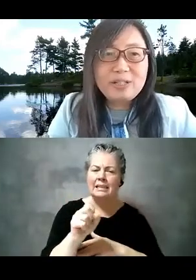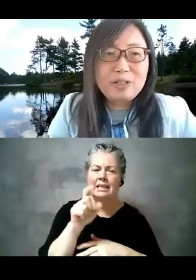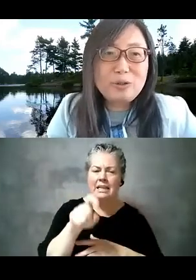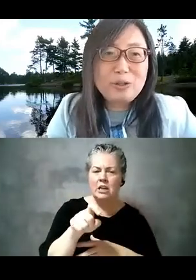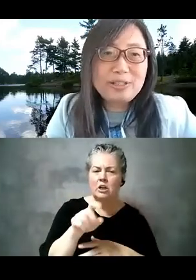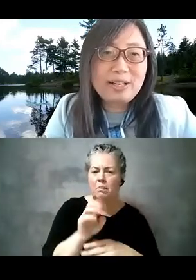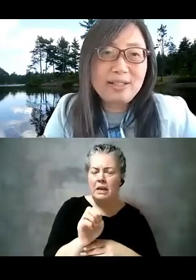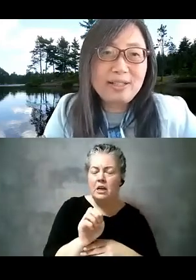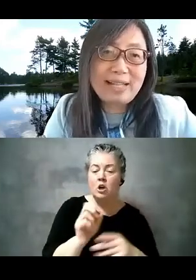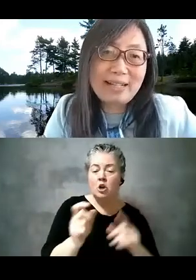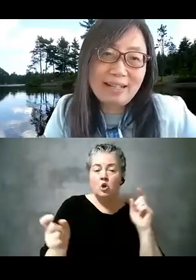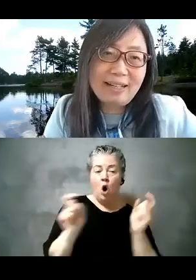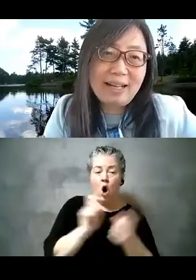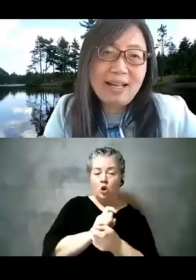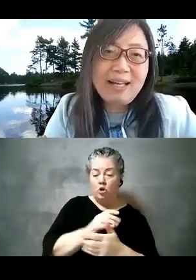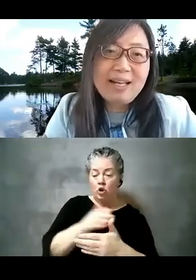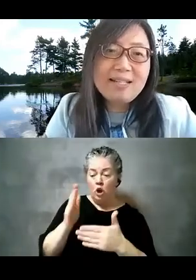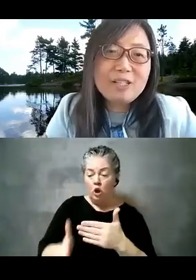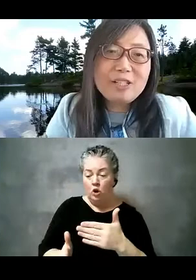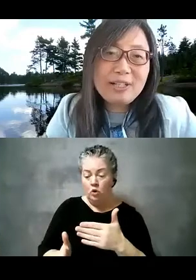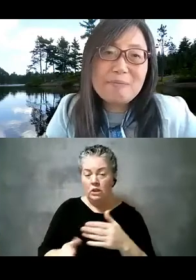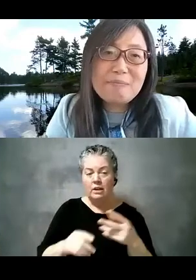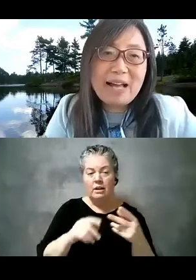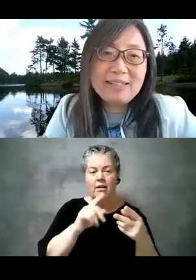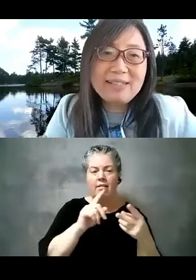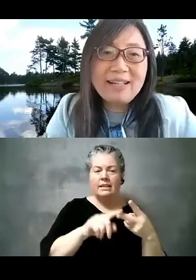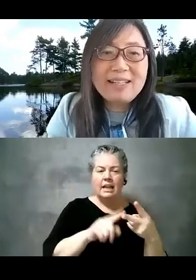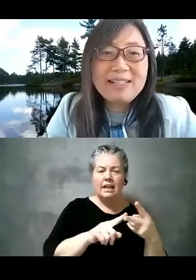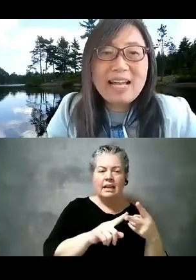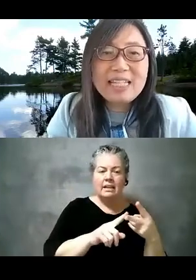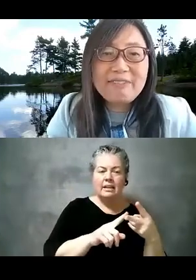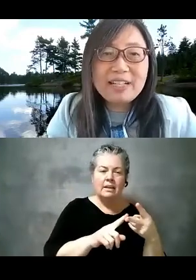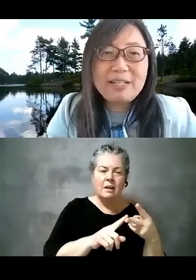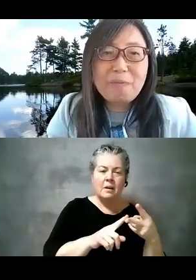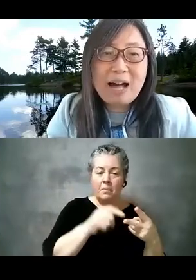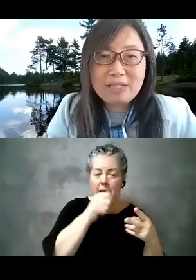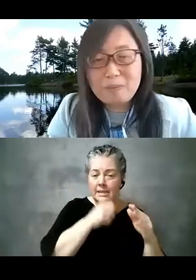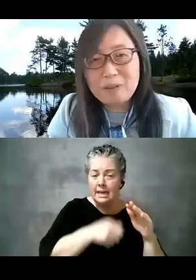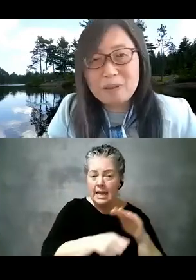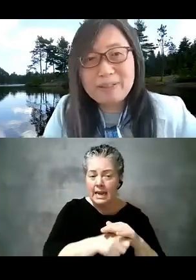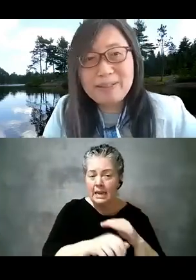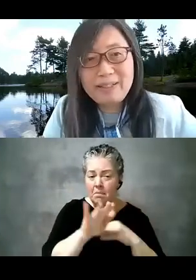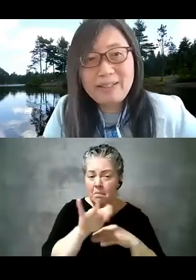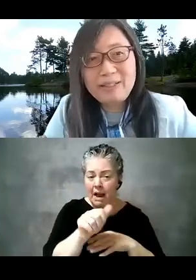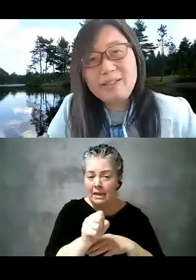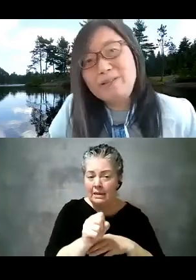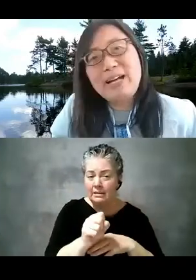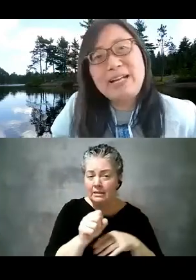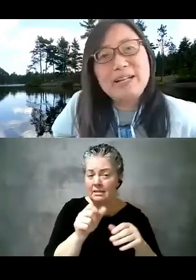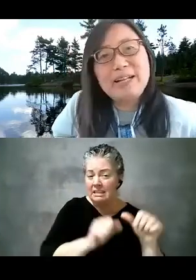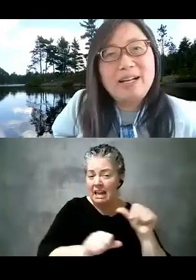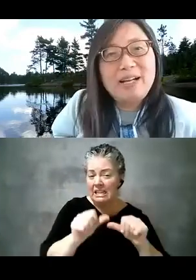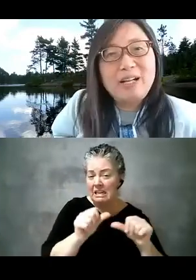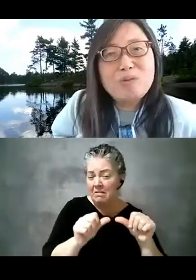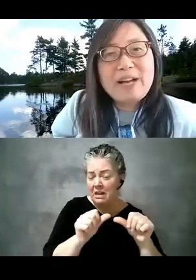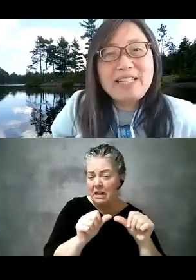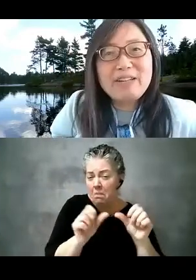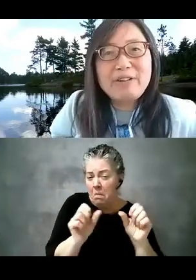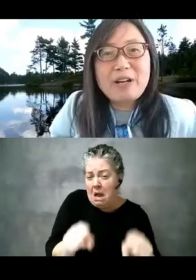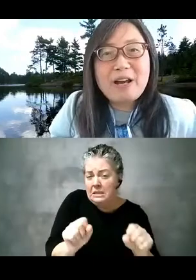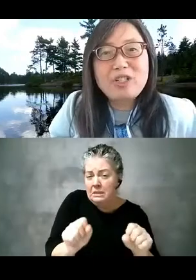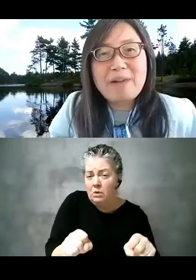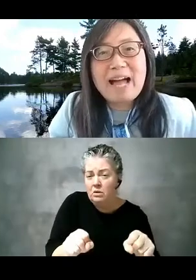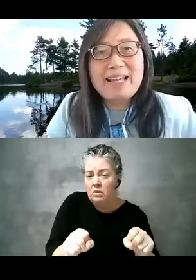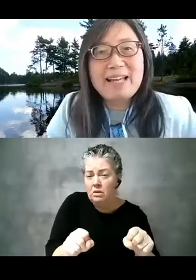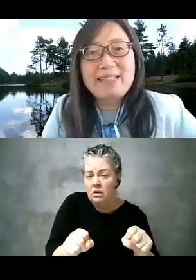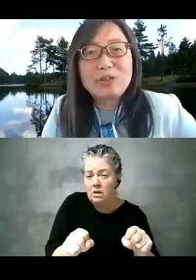initial conclusion? And the second, is such a hidden bias scientifically plausible, right? You might need a